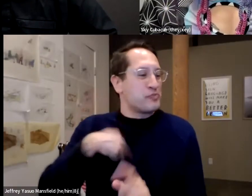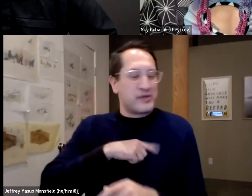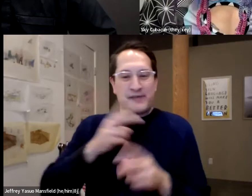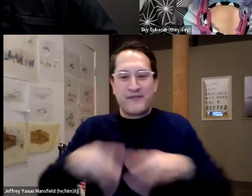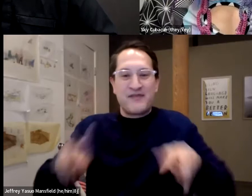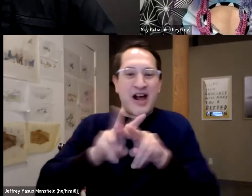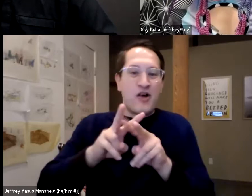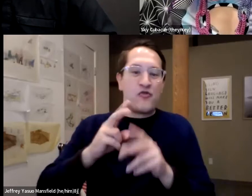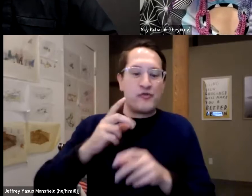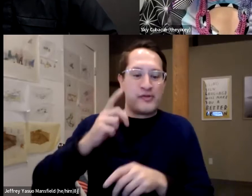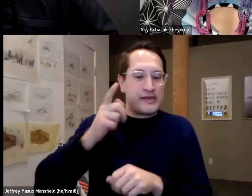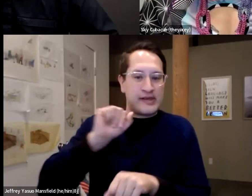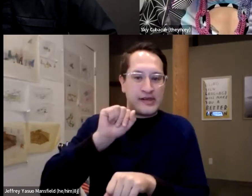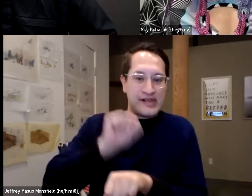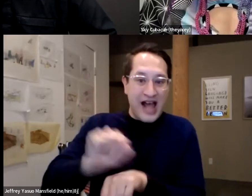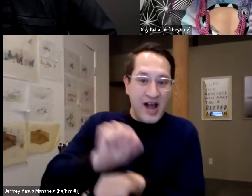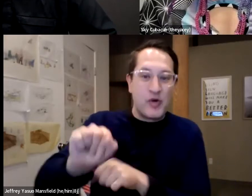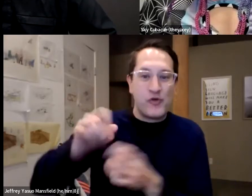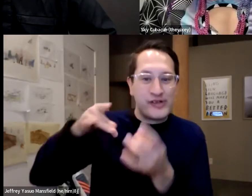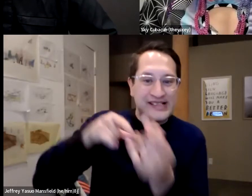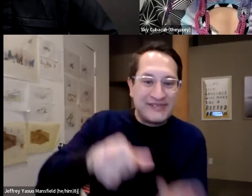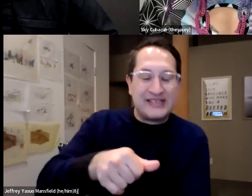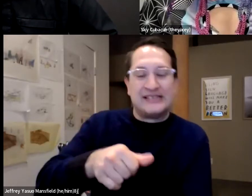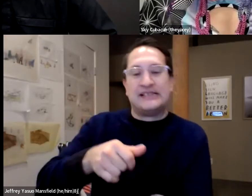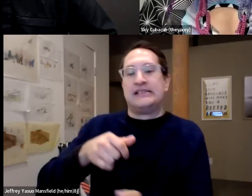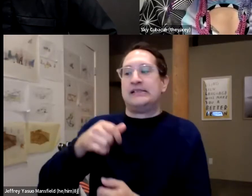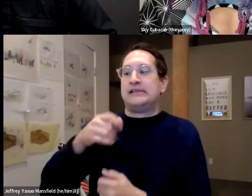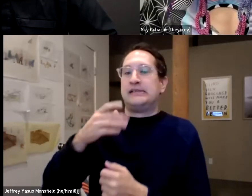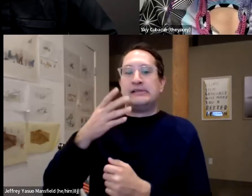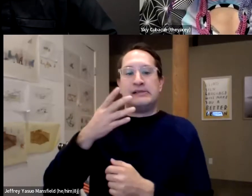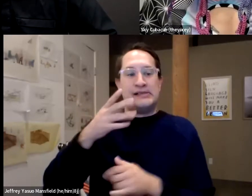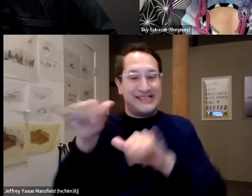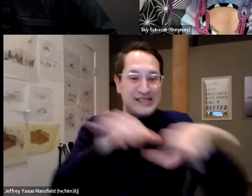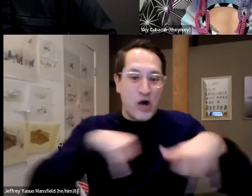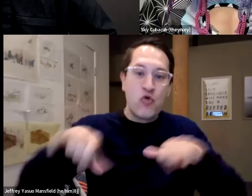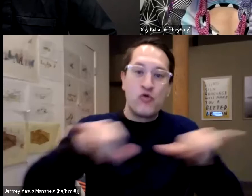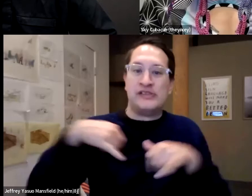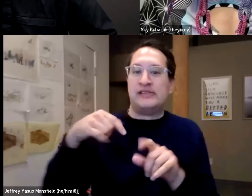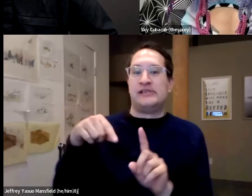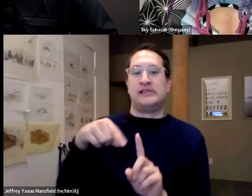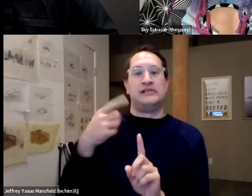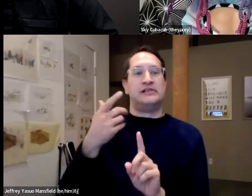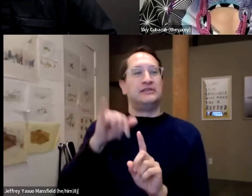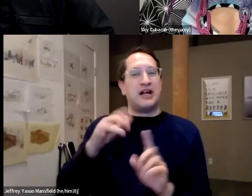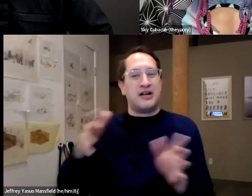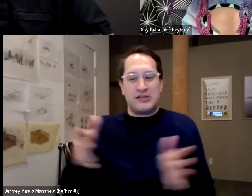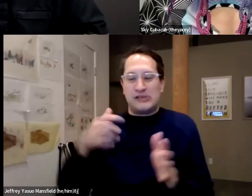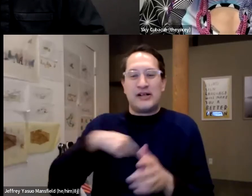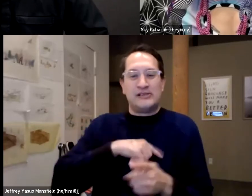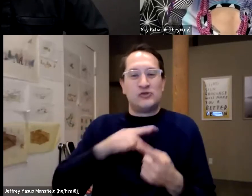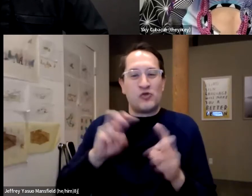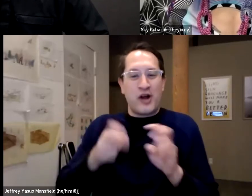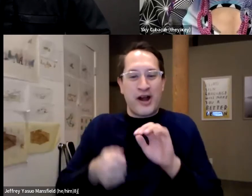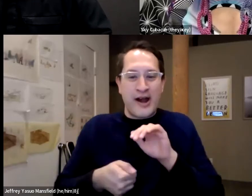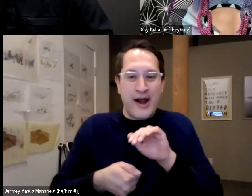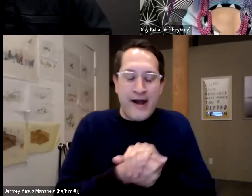model where we value labor, efficiencies, standards